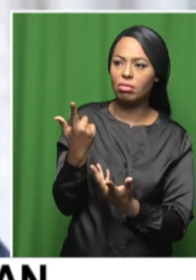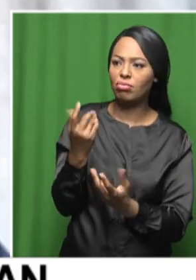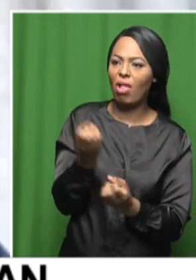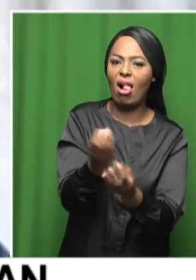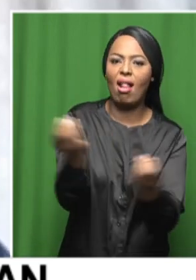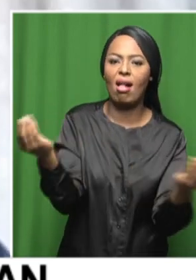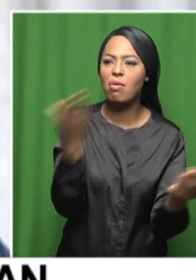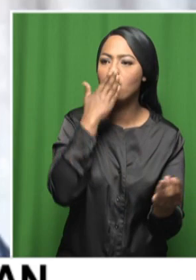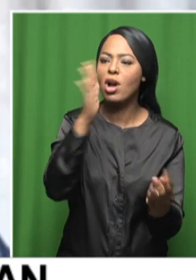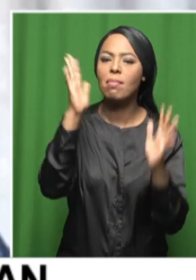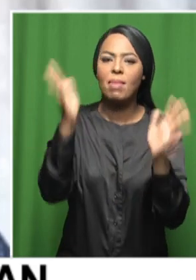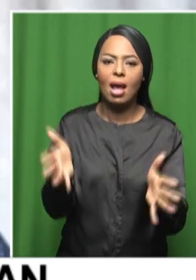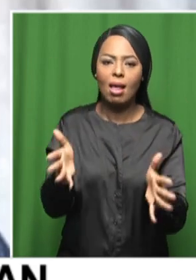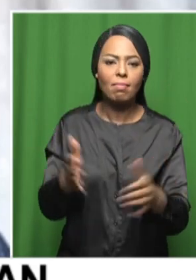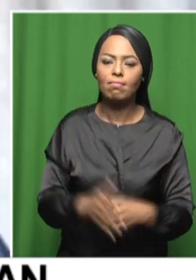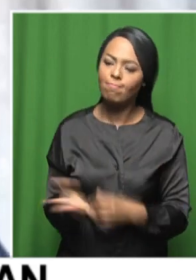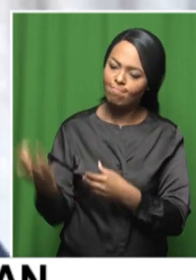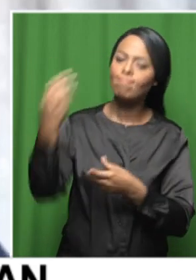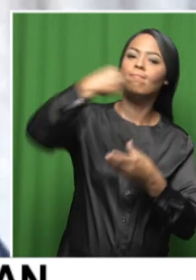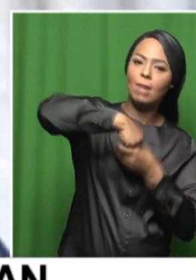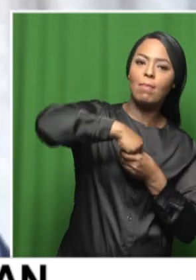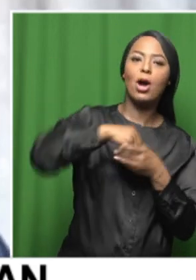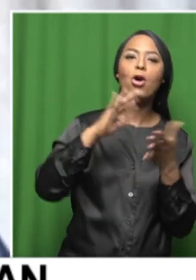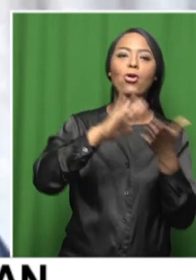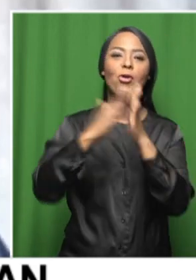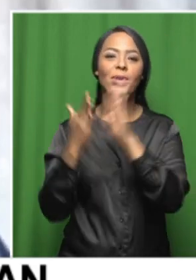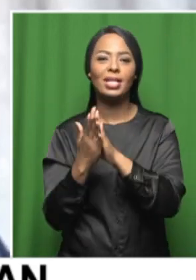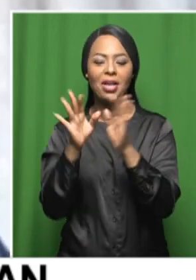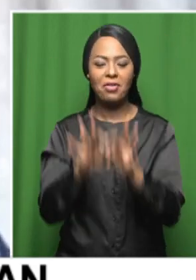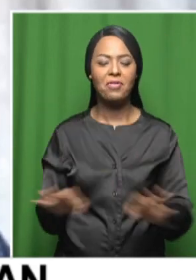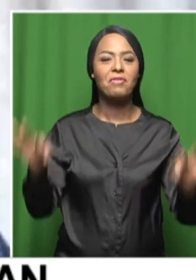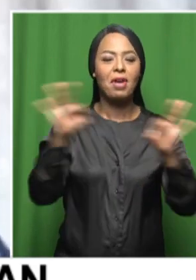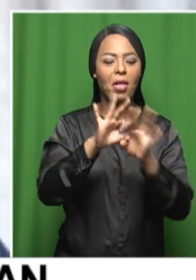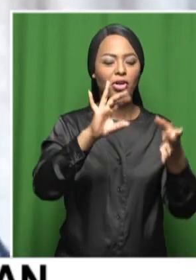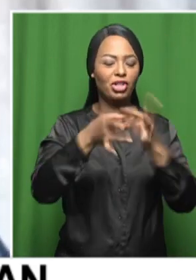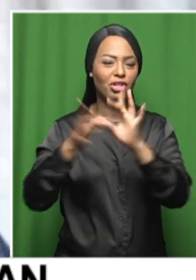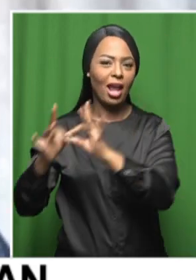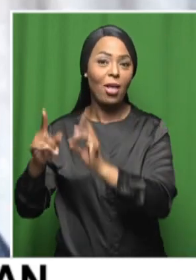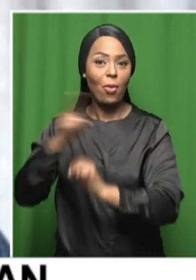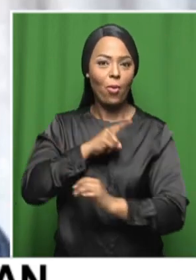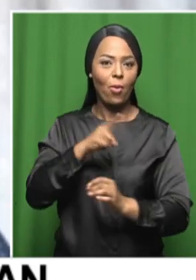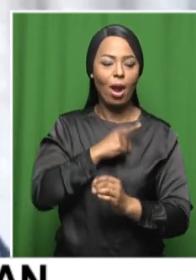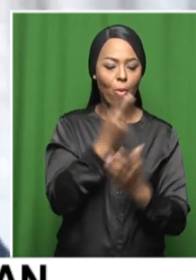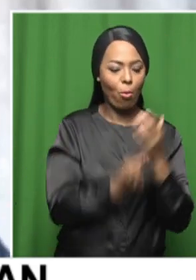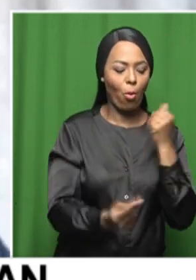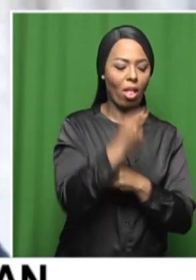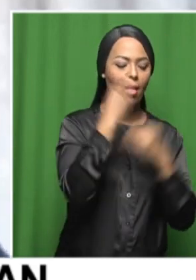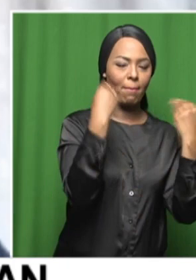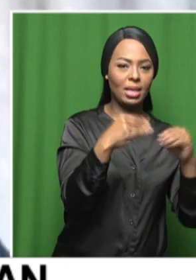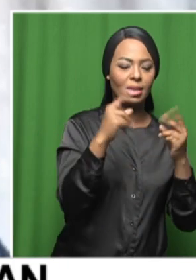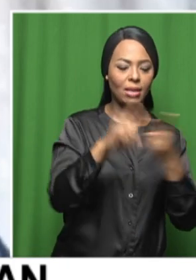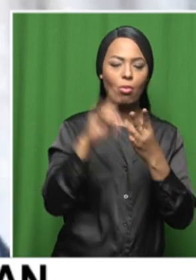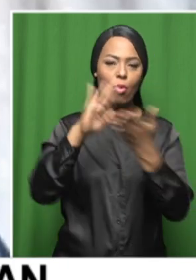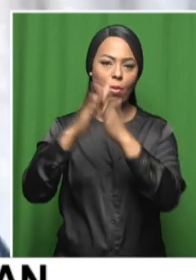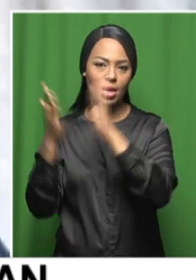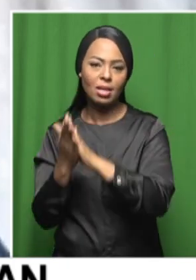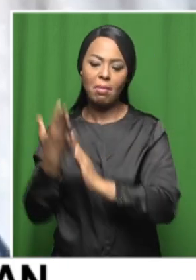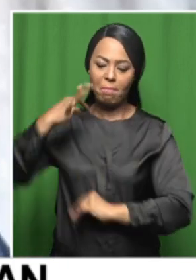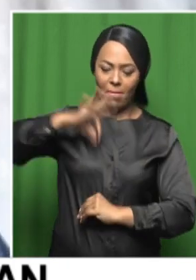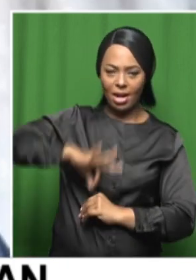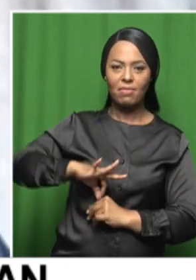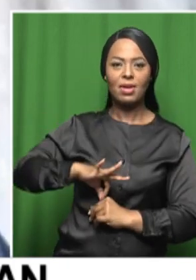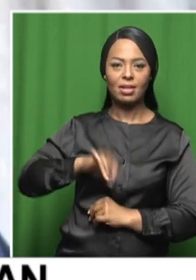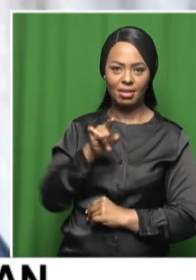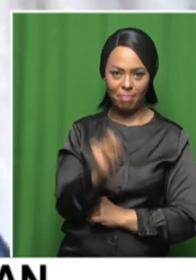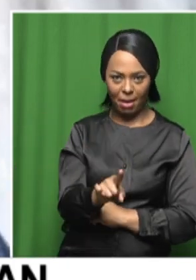to communities, but they include communities in their value chain so that both the business and the community is benefiting,